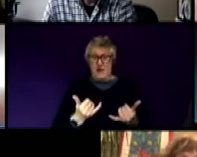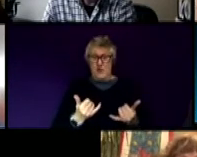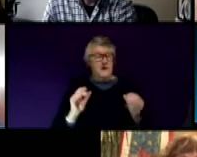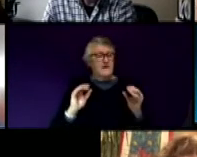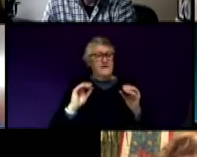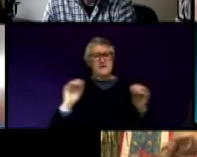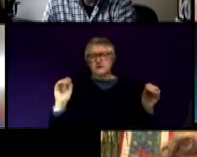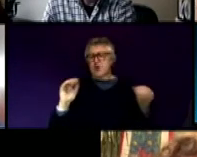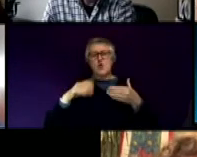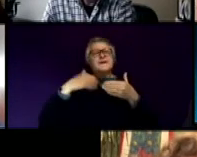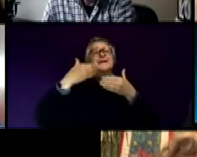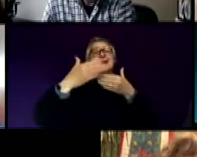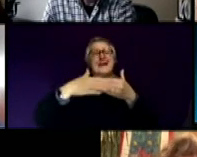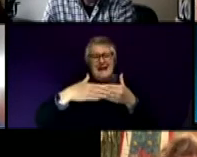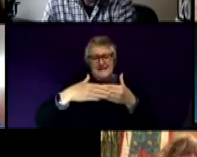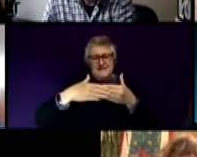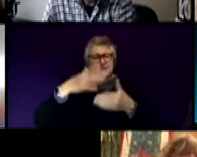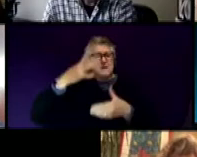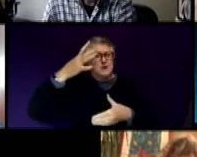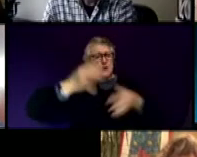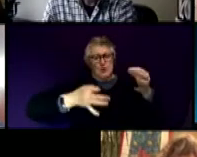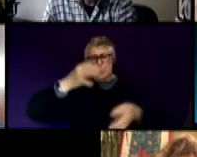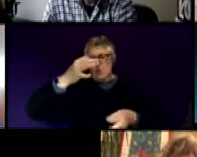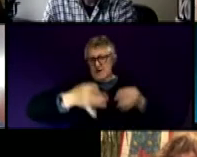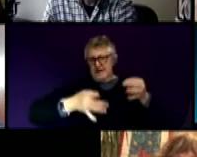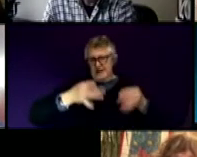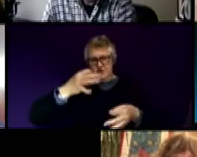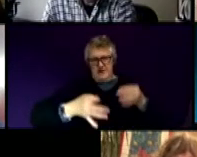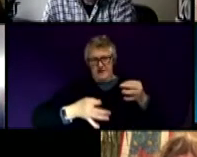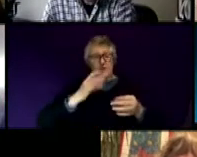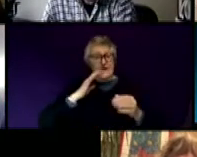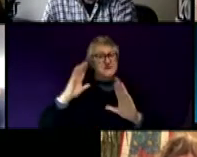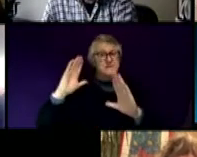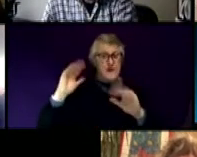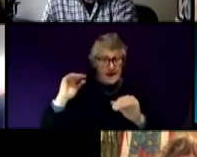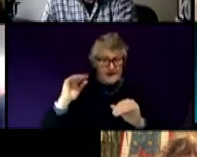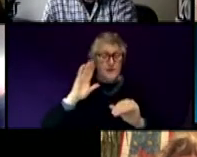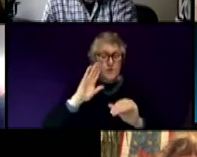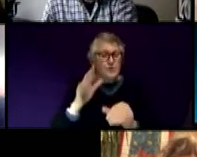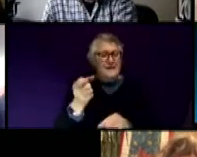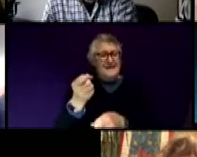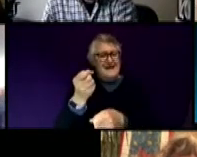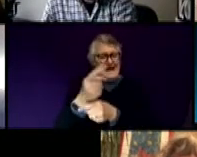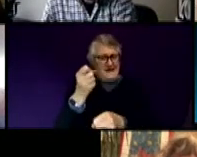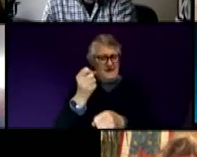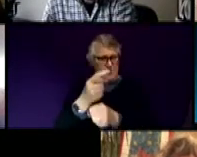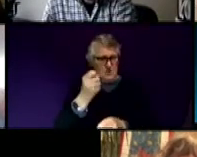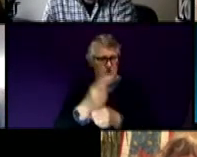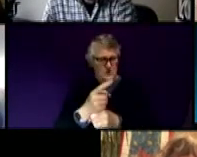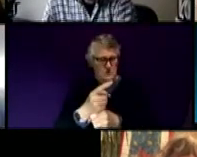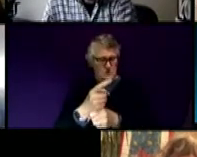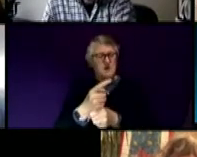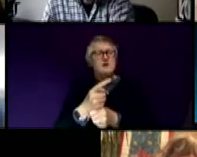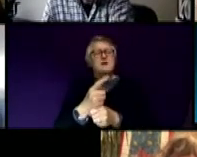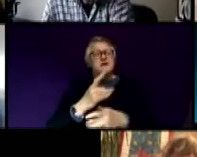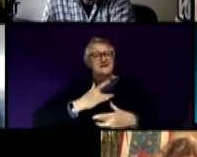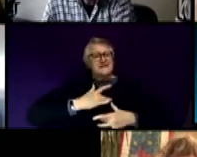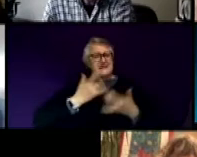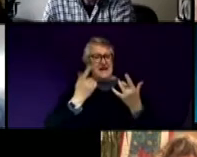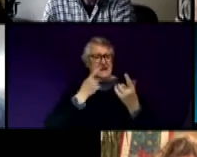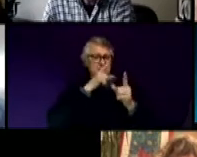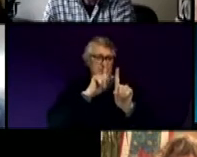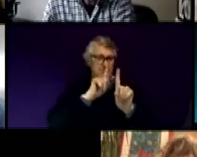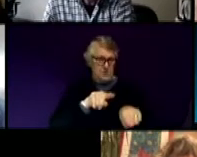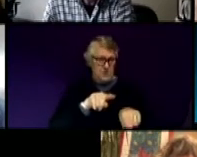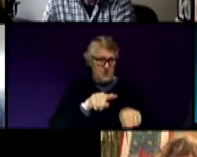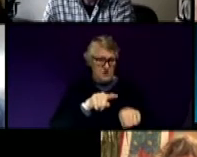court hearing. We expect there will be a annual status report, status conference, after the Department of Justice files its